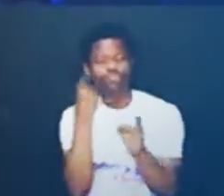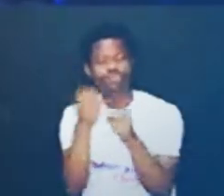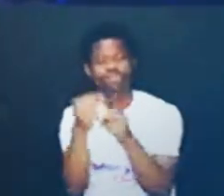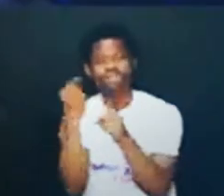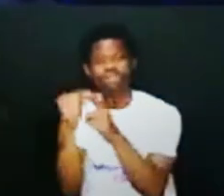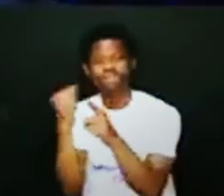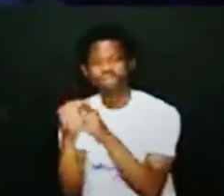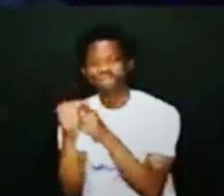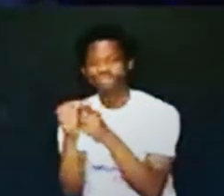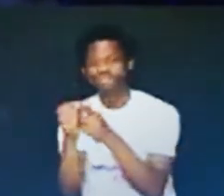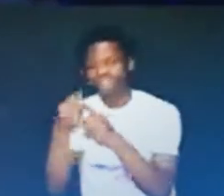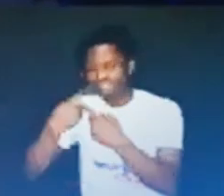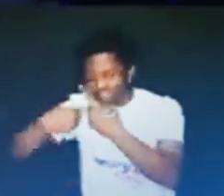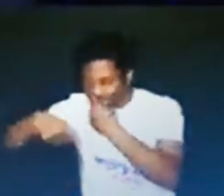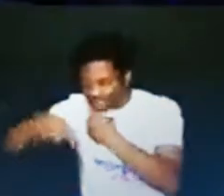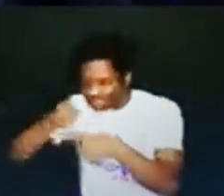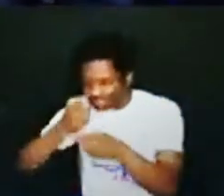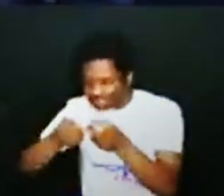they are bitter words.